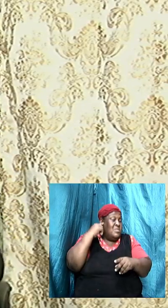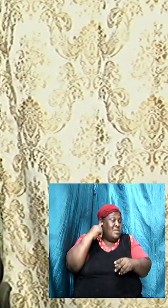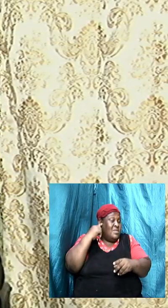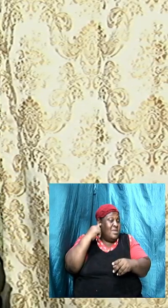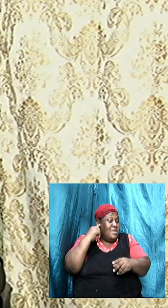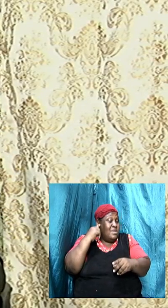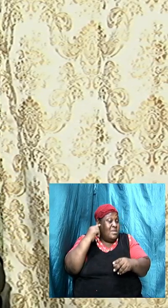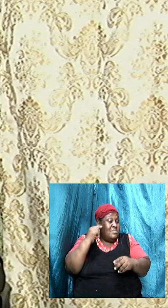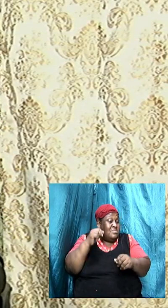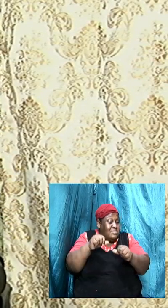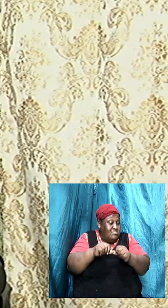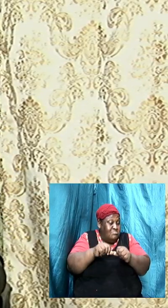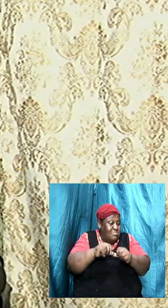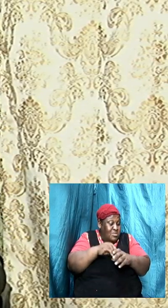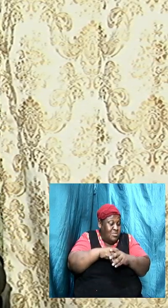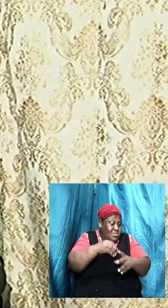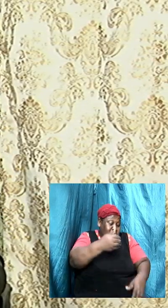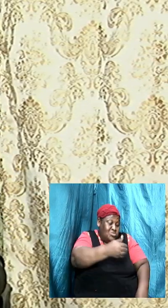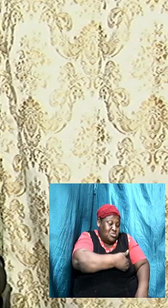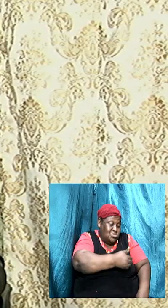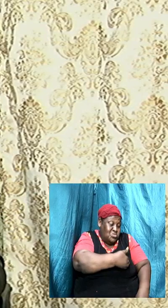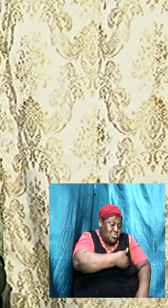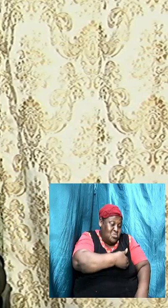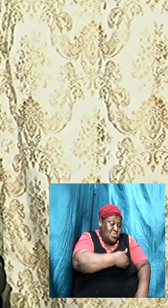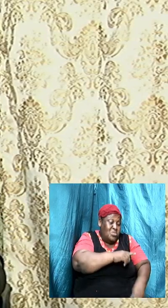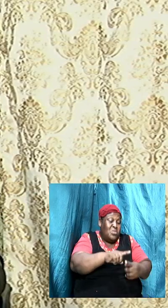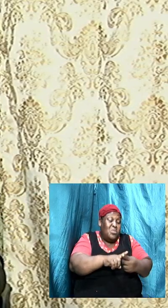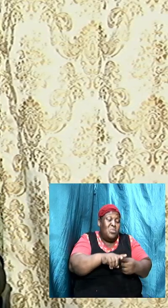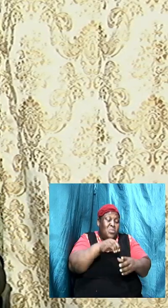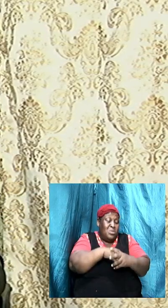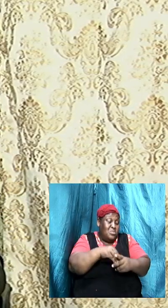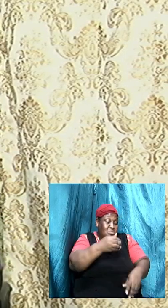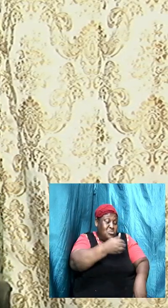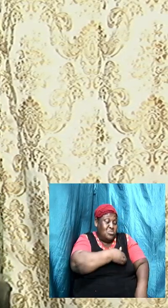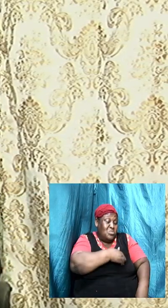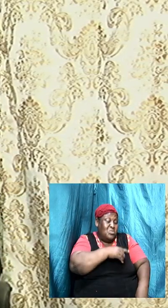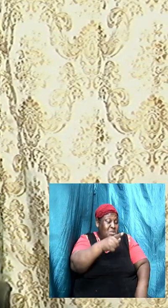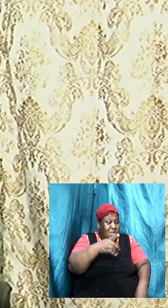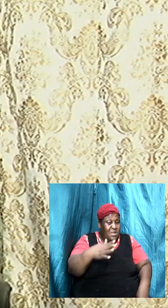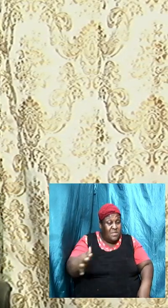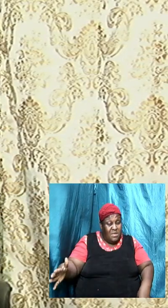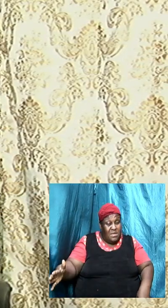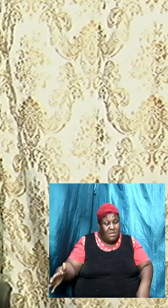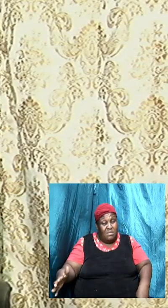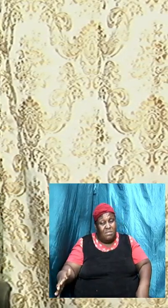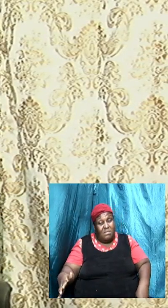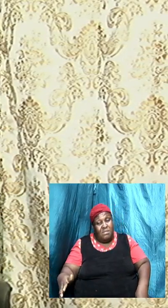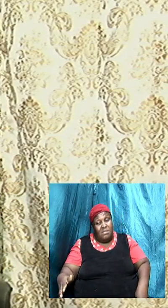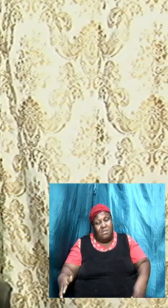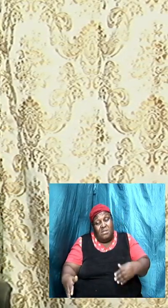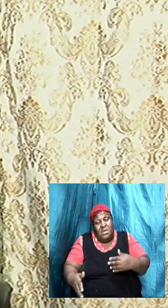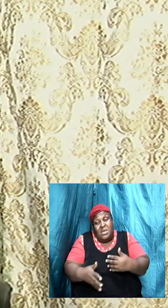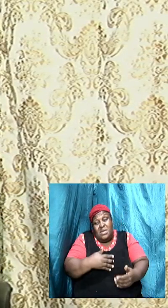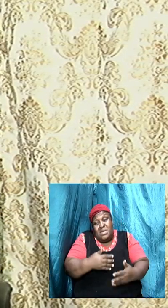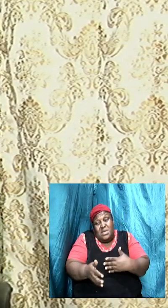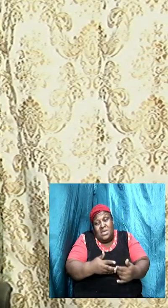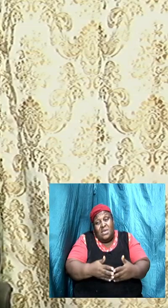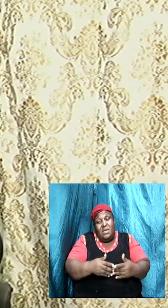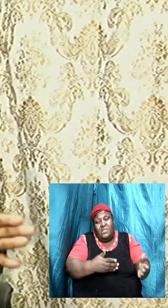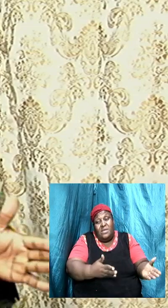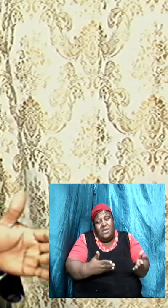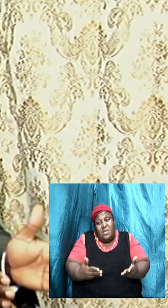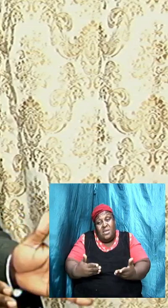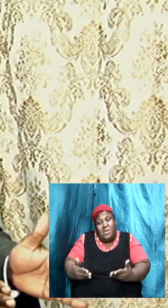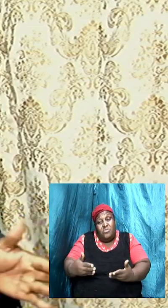it resides in our souls. And when it resides in our soul, one of the things that happen, it can either bring our soul to a place that